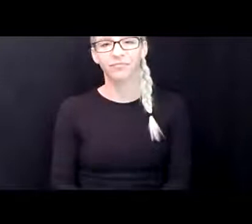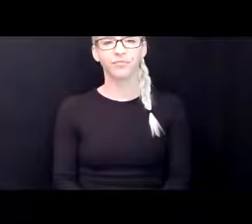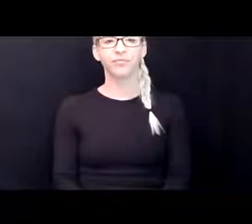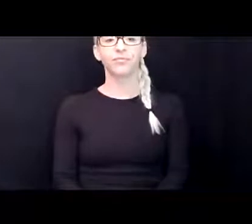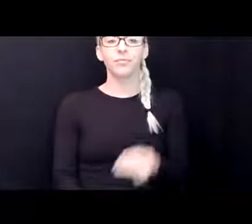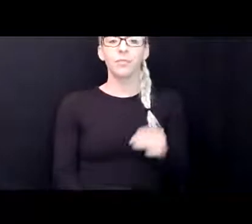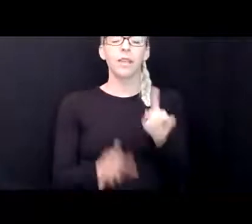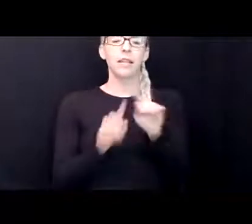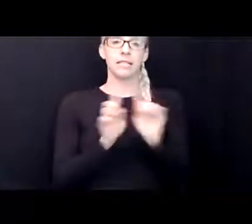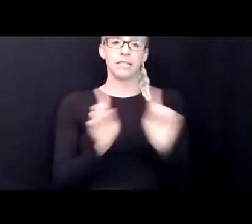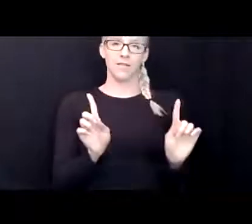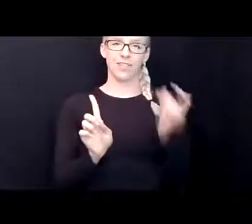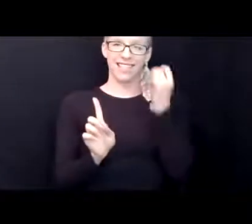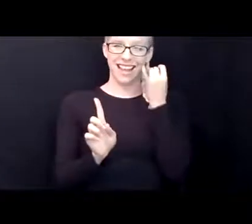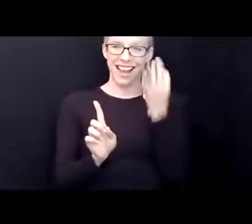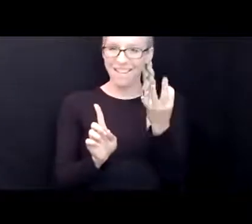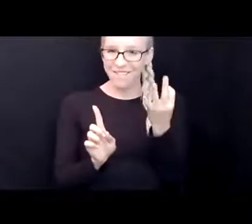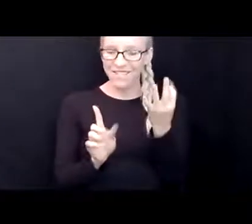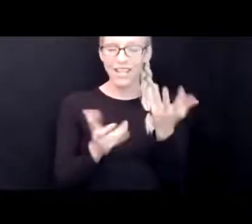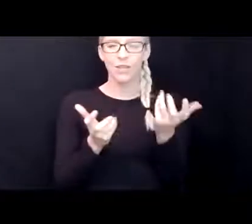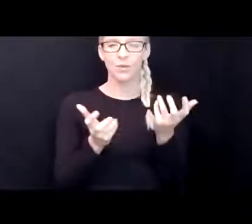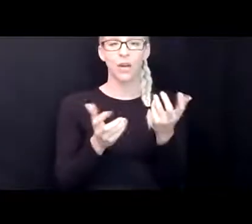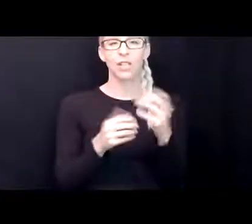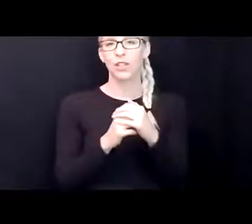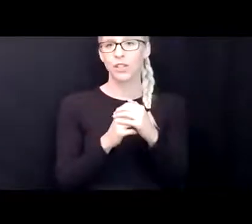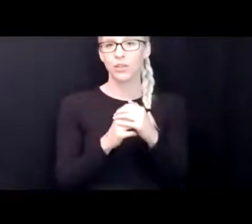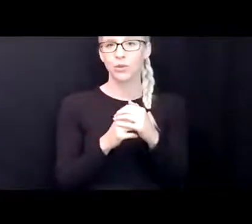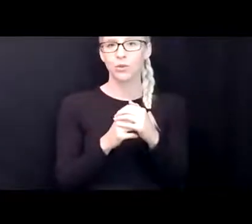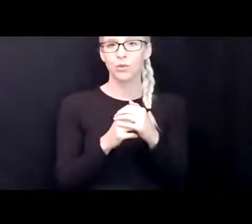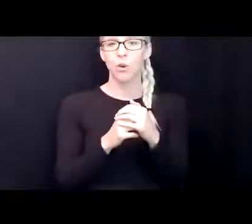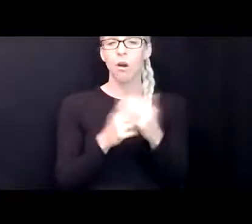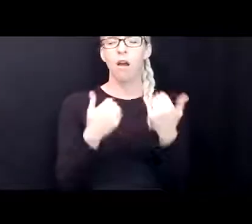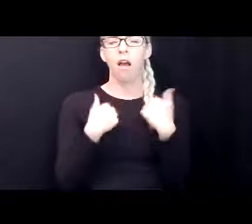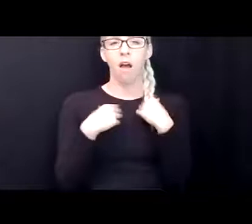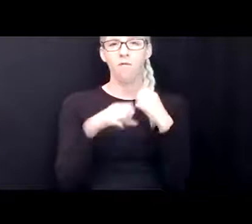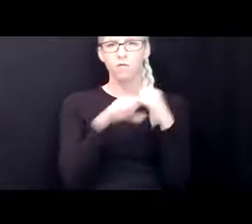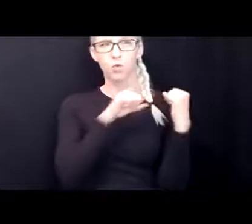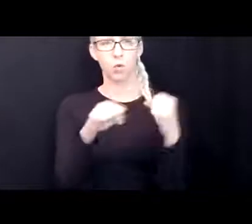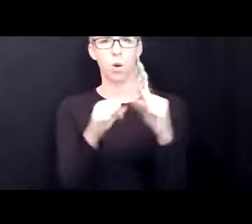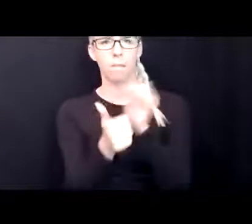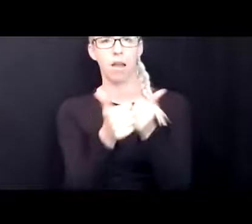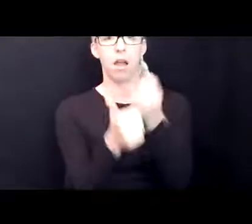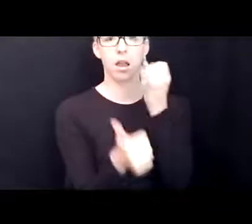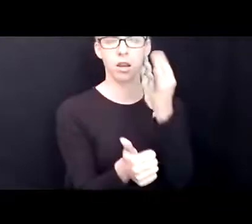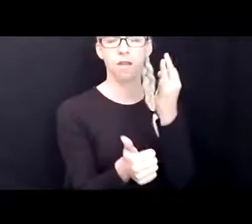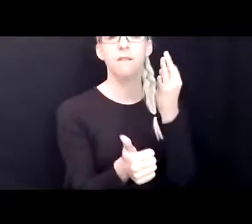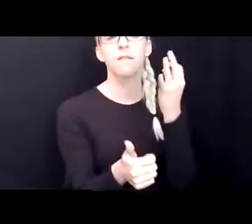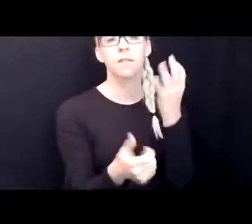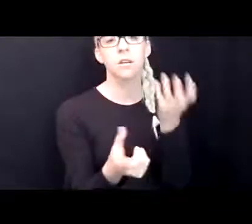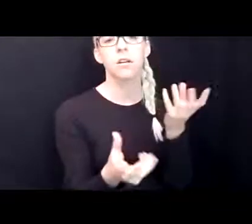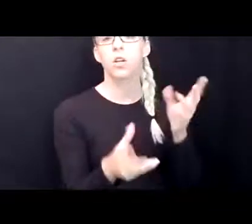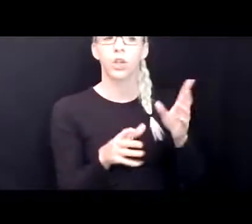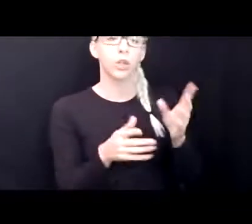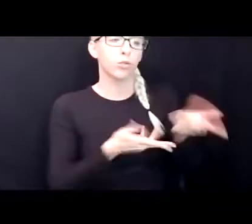we want to give it some teeth, to give it some strength when we're dealing with third parties or outside